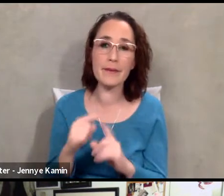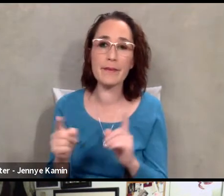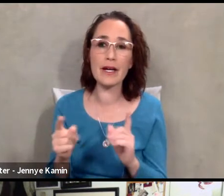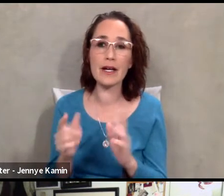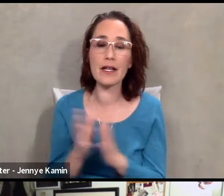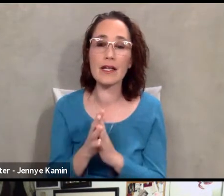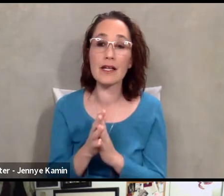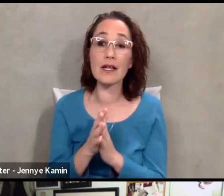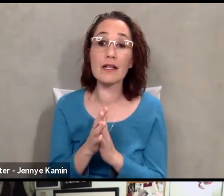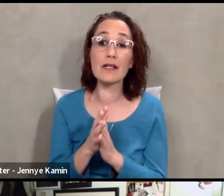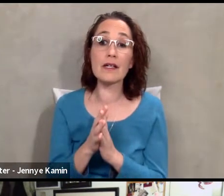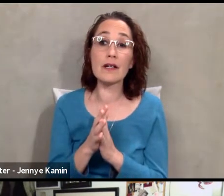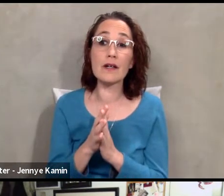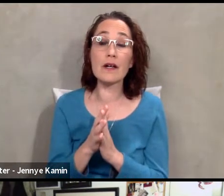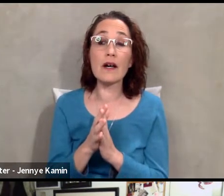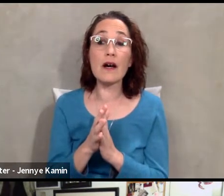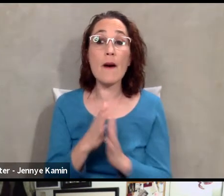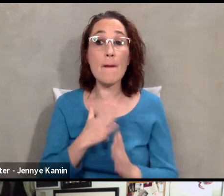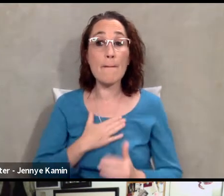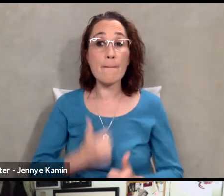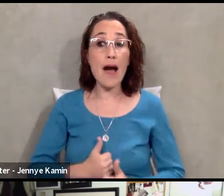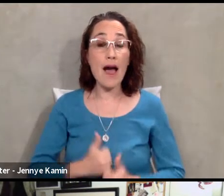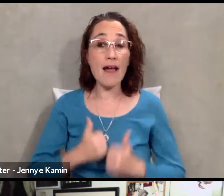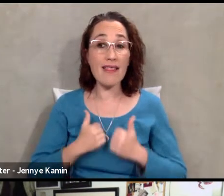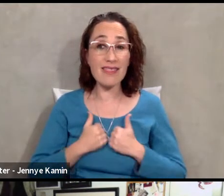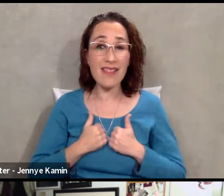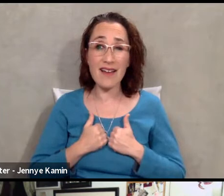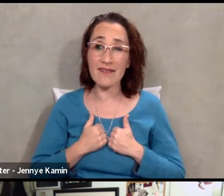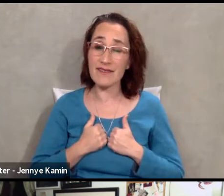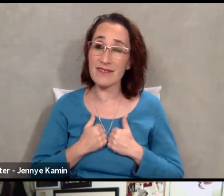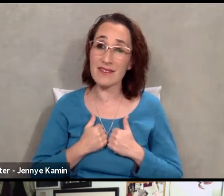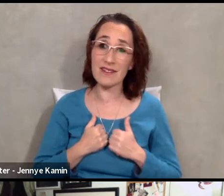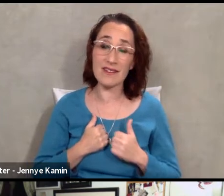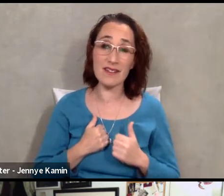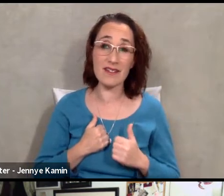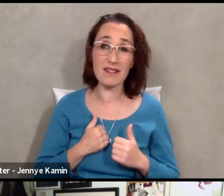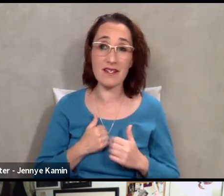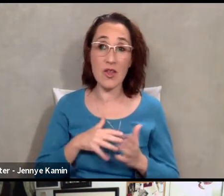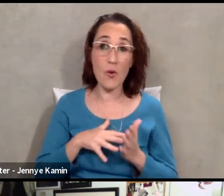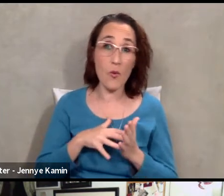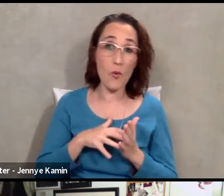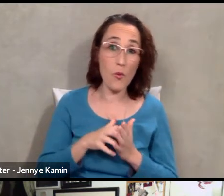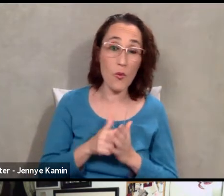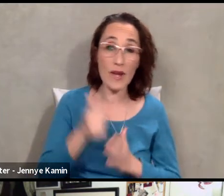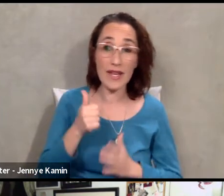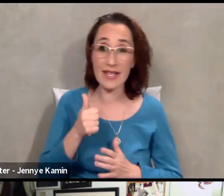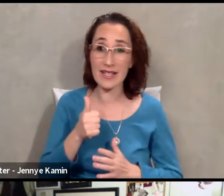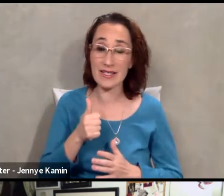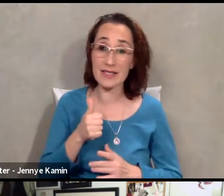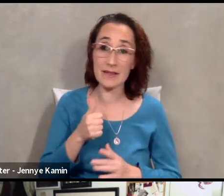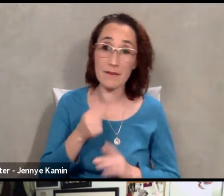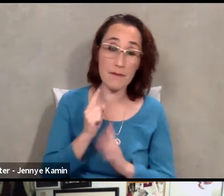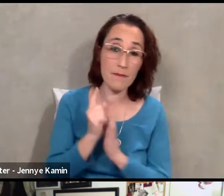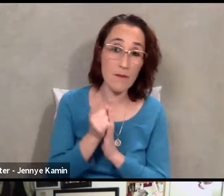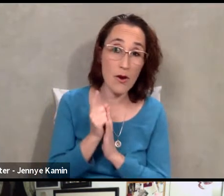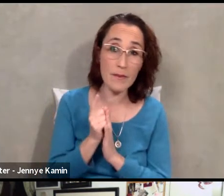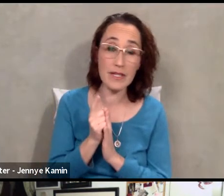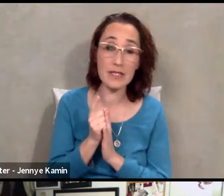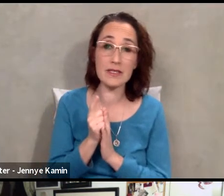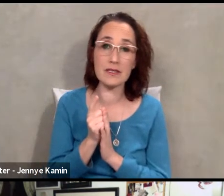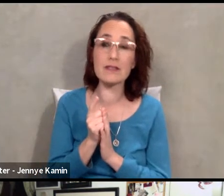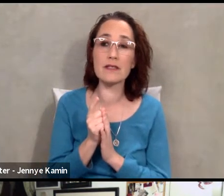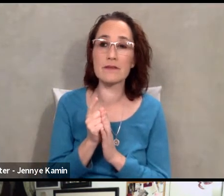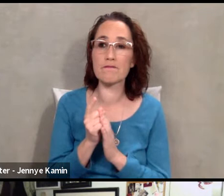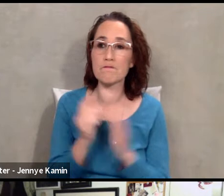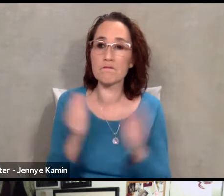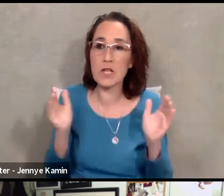in the most emotional parts of my life, the places where I was the most vulnerable, usually I was in small